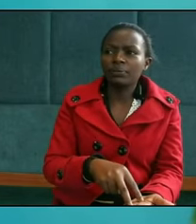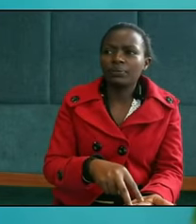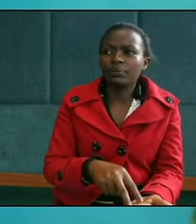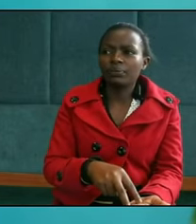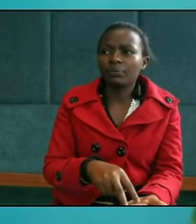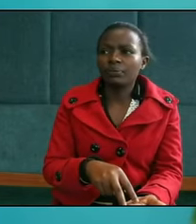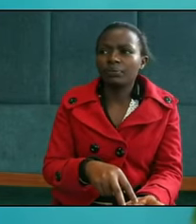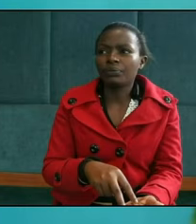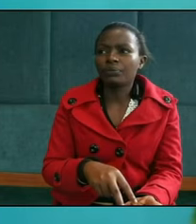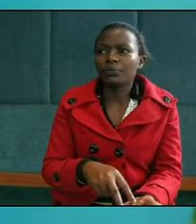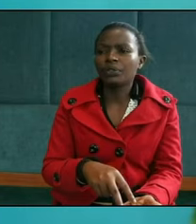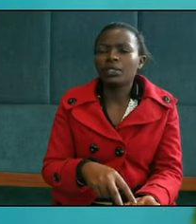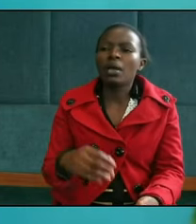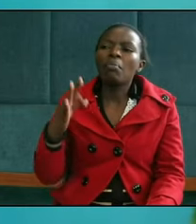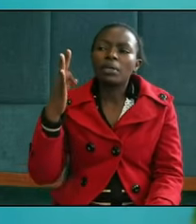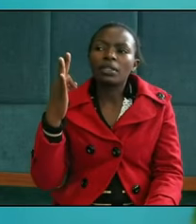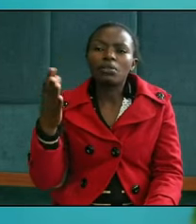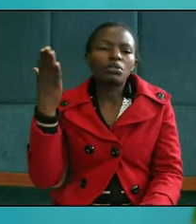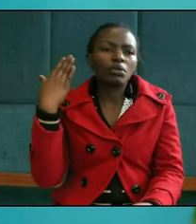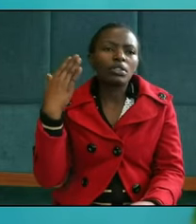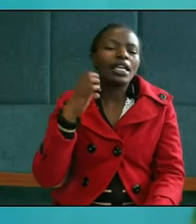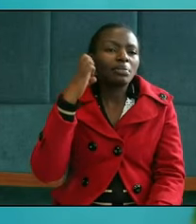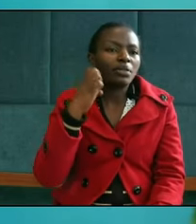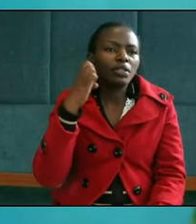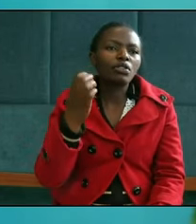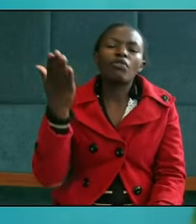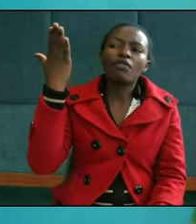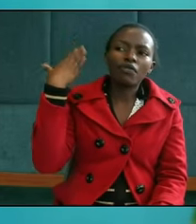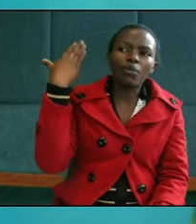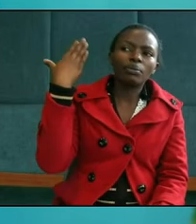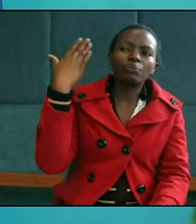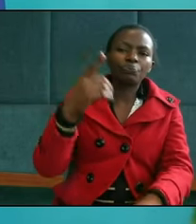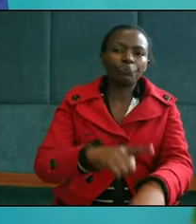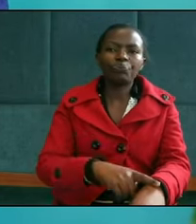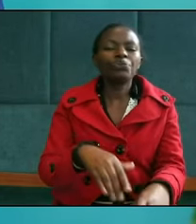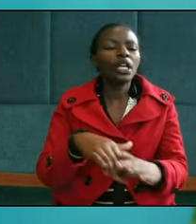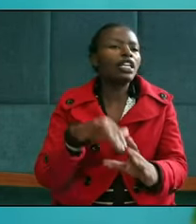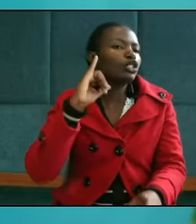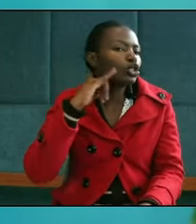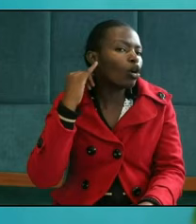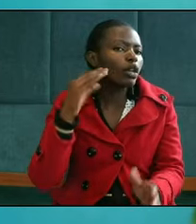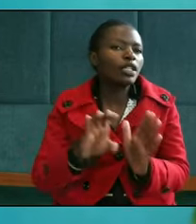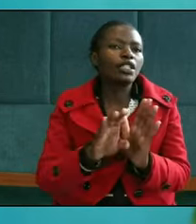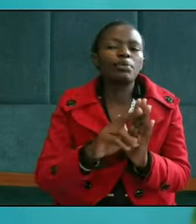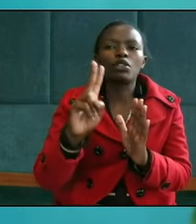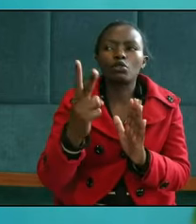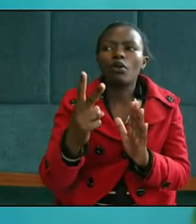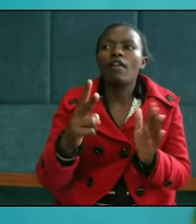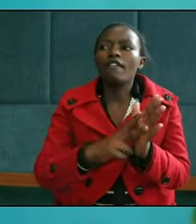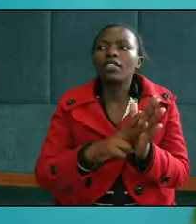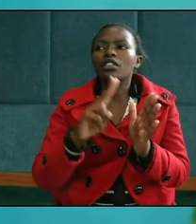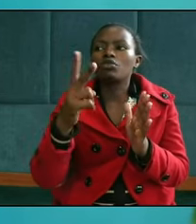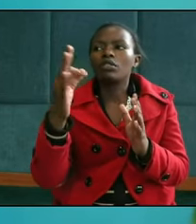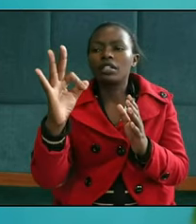Pentecost was an experience of the former rain. The prophet Joel wrote in Joel chapter 2, verse 23,